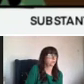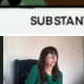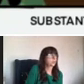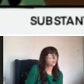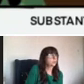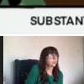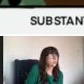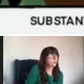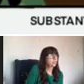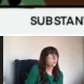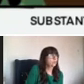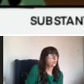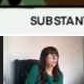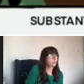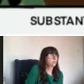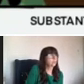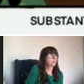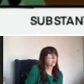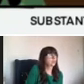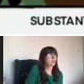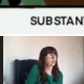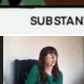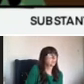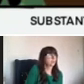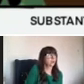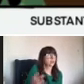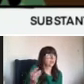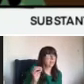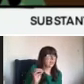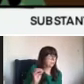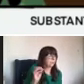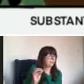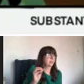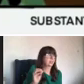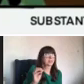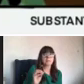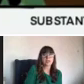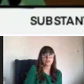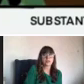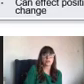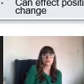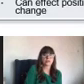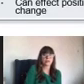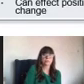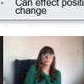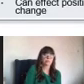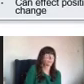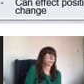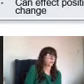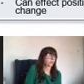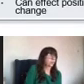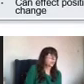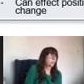of people. So it's certainly worth thinking about the concepts of equality in bearing that in mind as we go